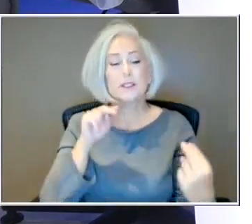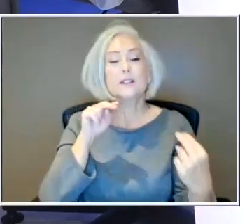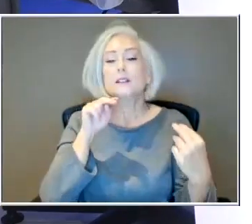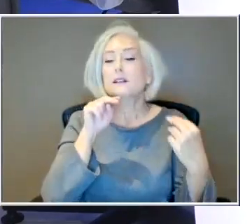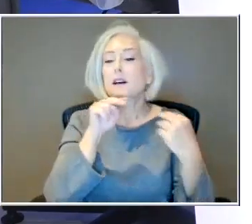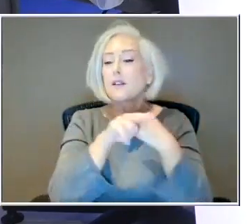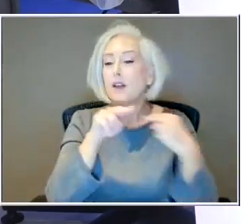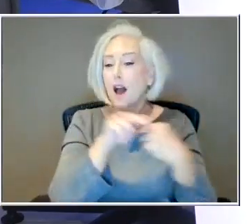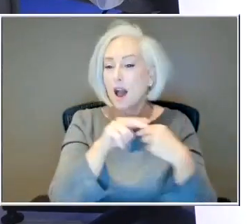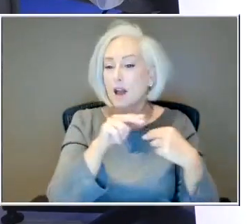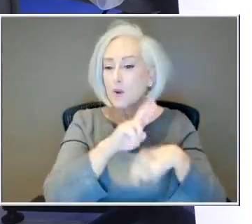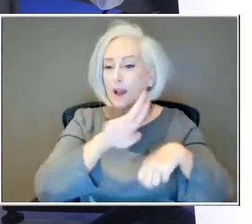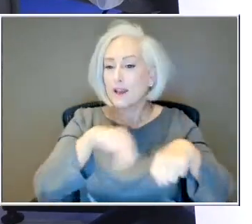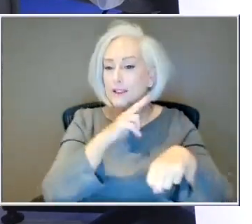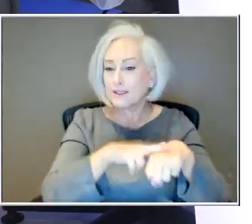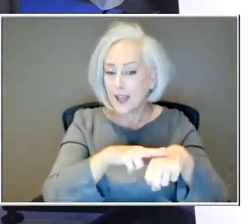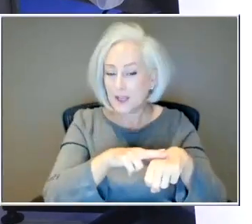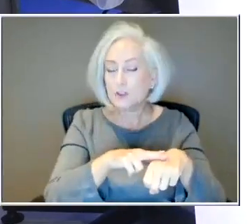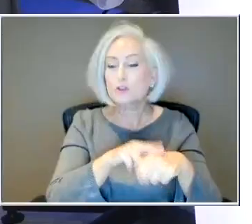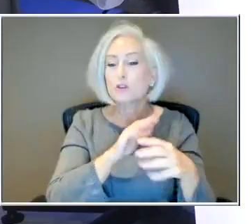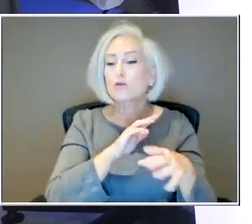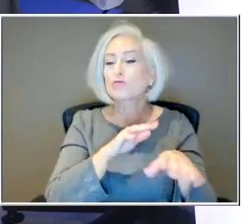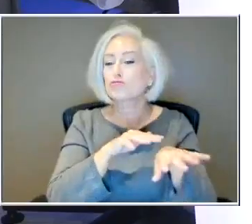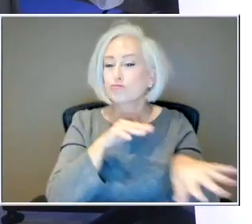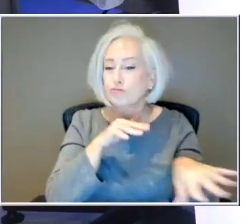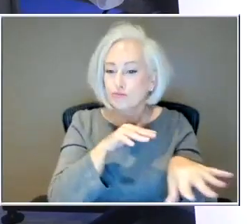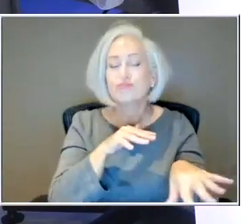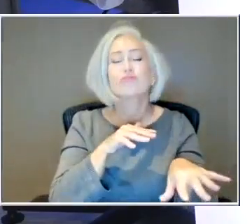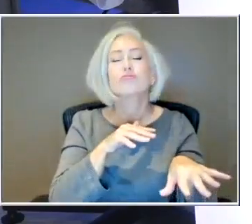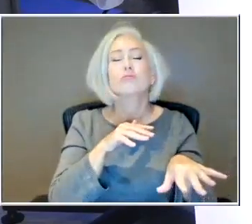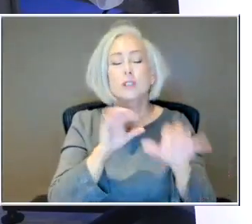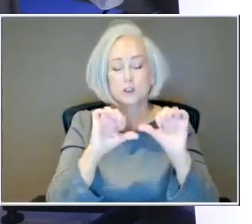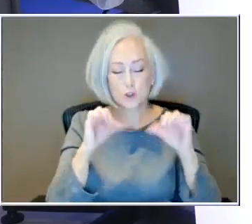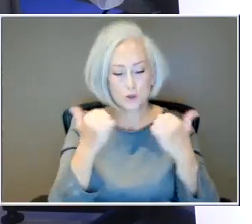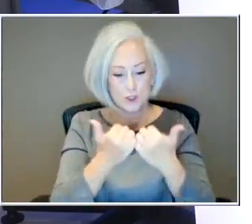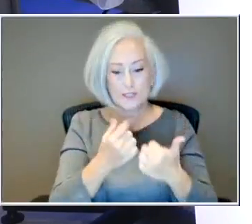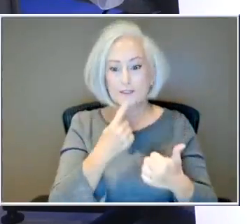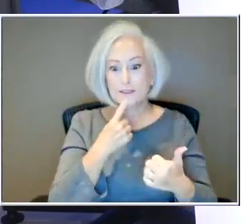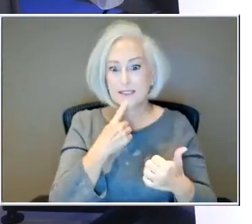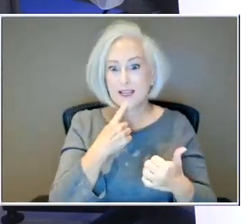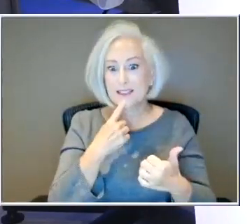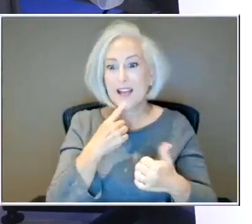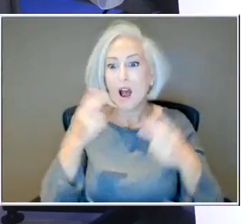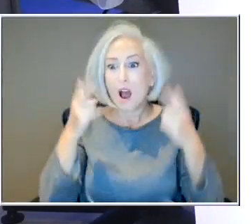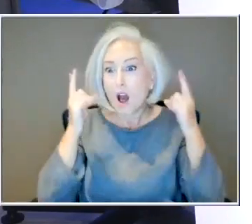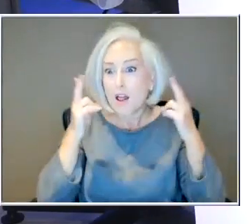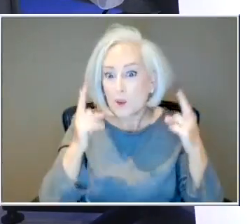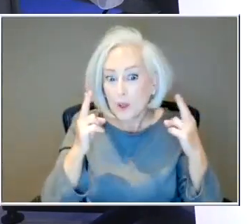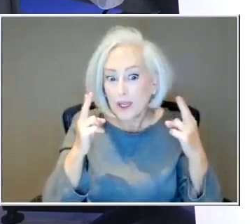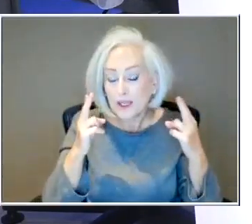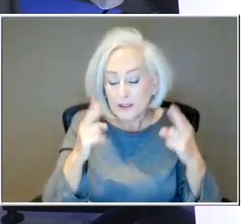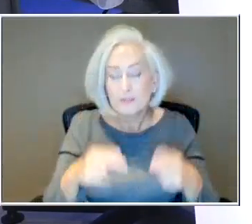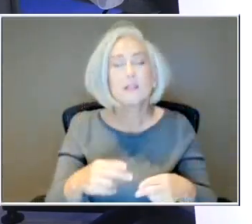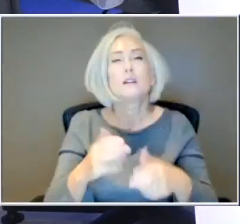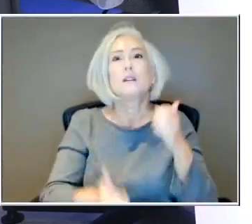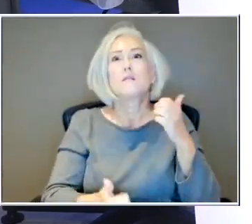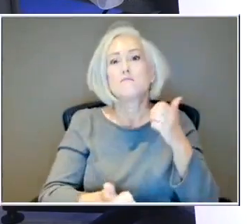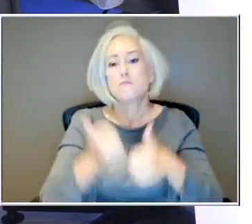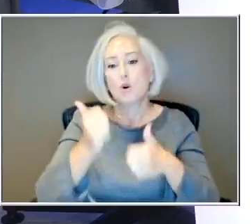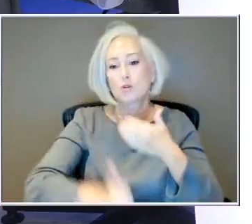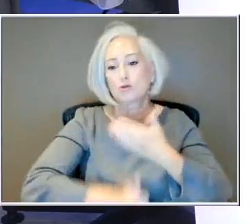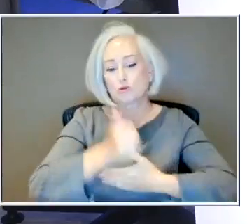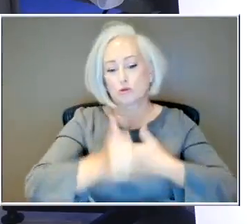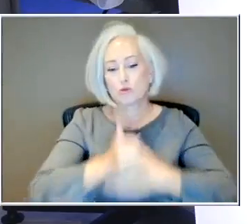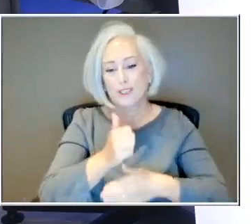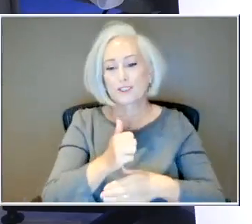Administration, Halloween is the deadliest day of the year for kids being hit by cars. Right. High-risk hours are between 4 p.m. and 10 p.m., and that's when twice as